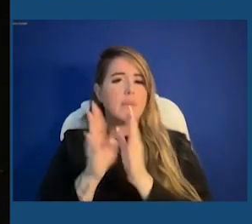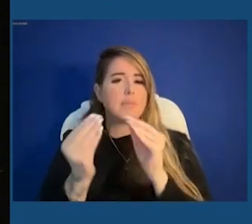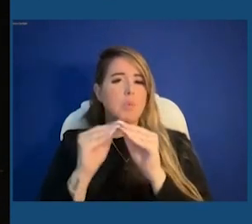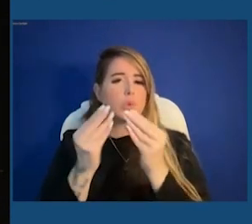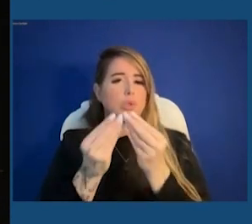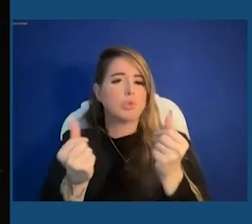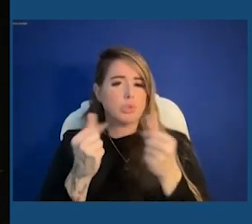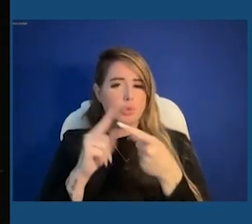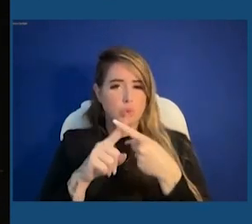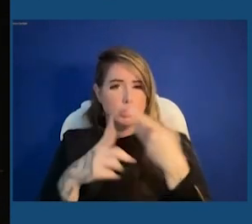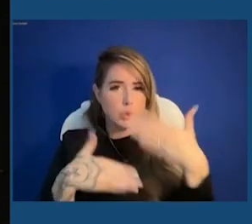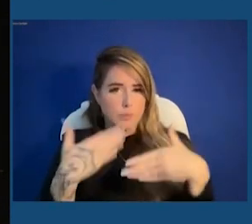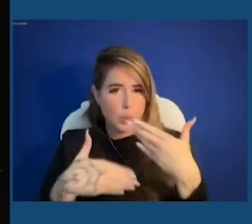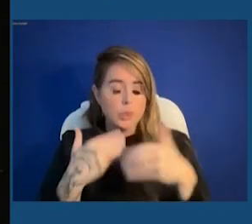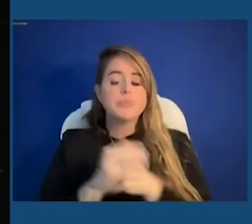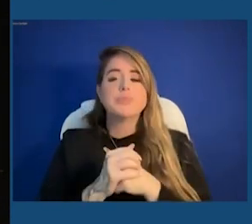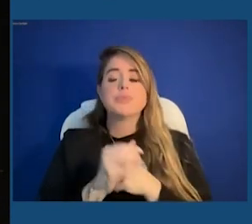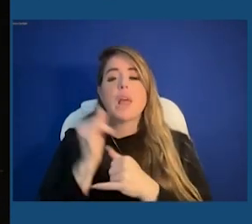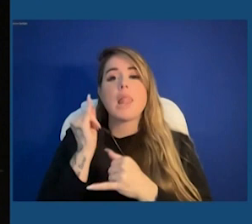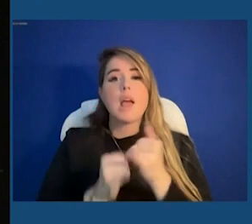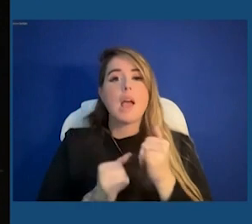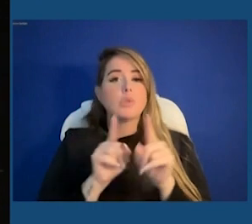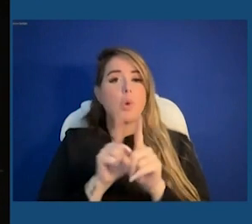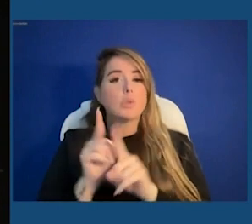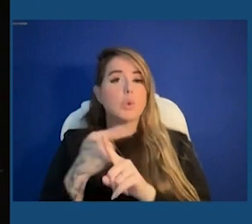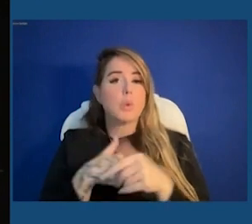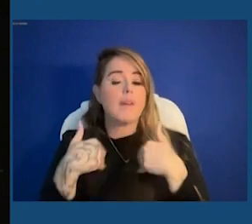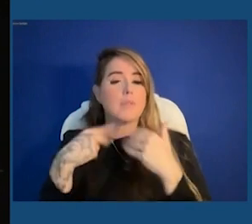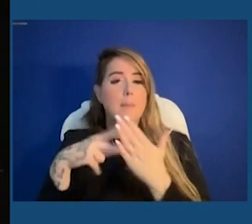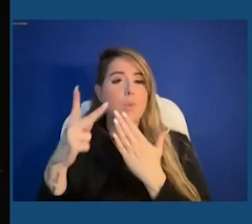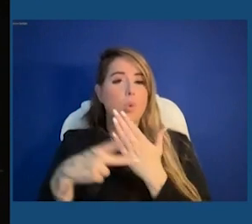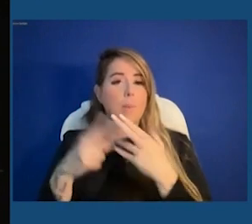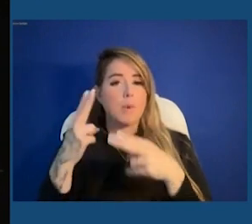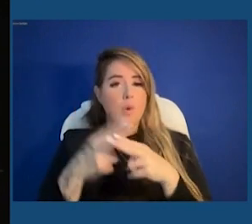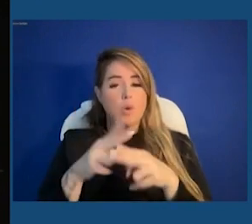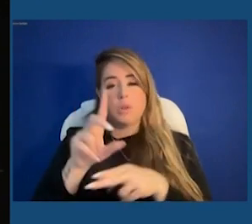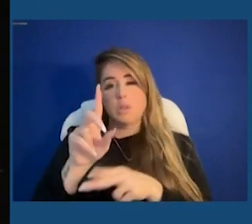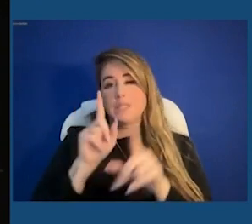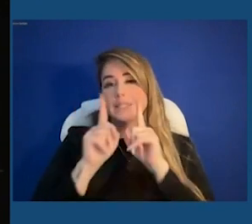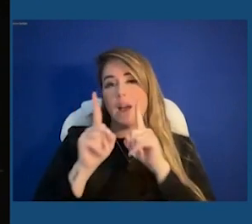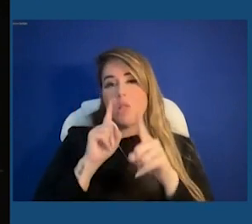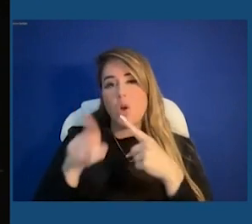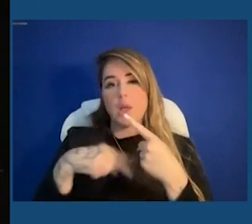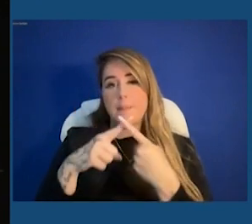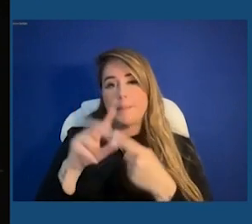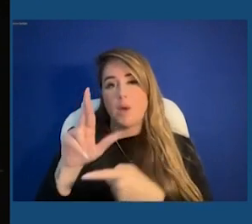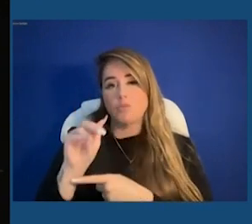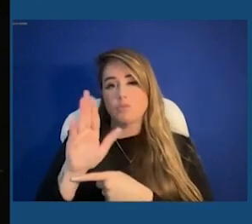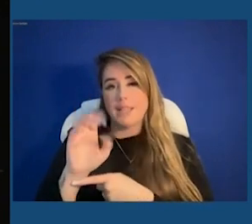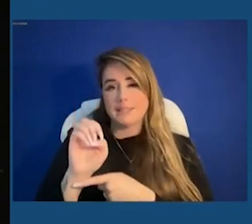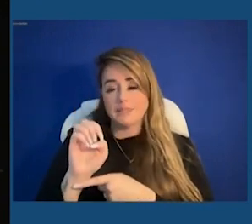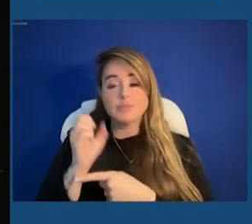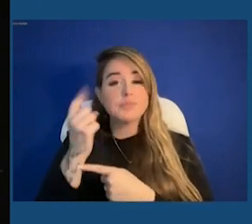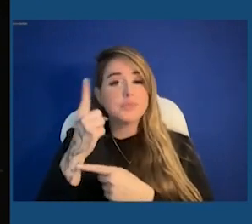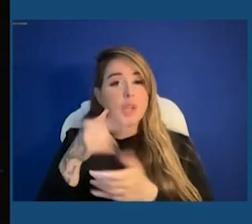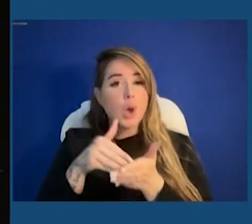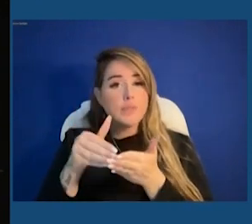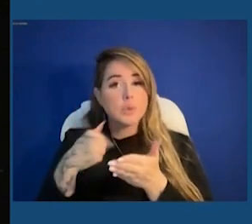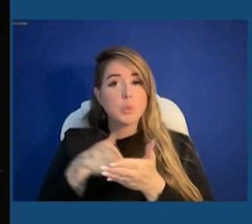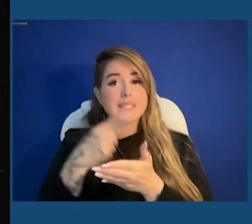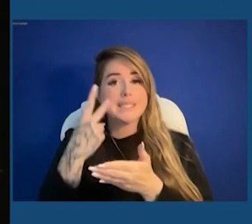forward. Lastly, we also have a program that's called the Dialogue on Race. So many times when communities are dealing